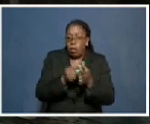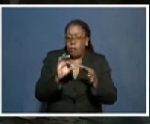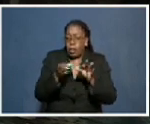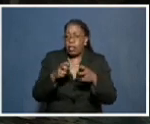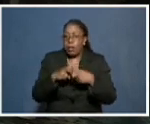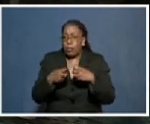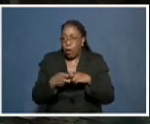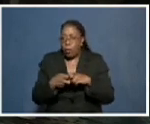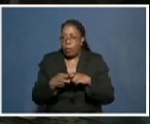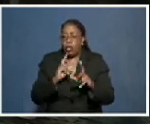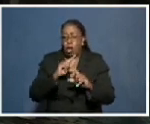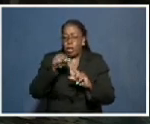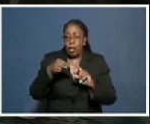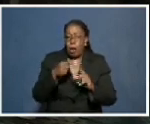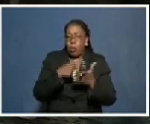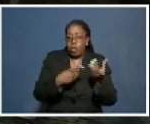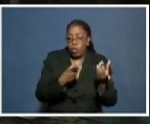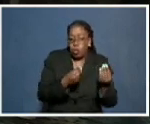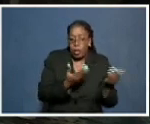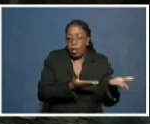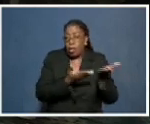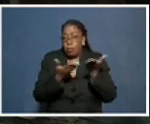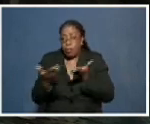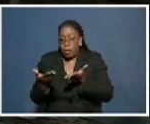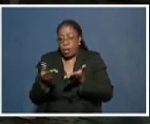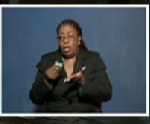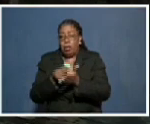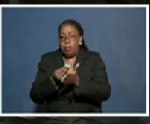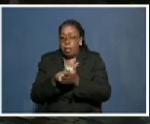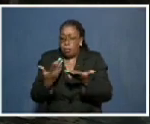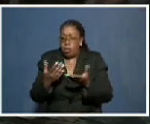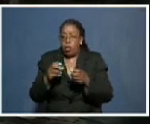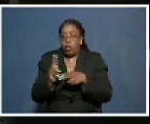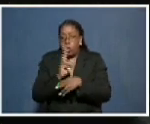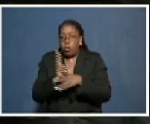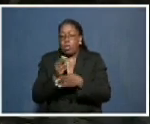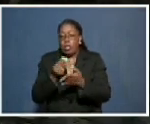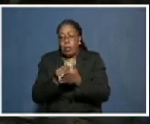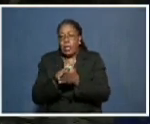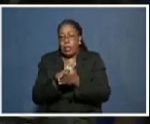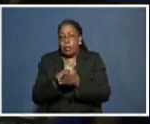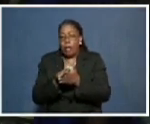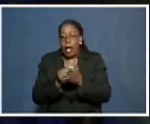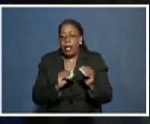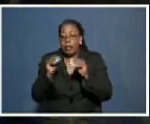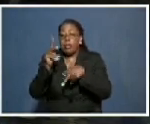about what you're doing, you're telling everybody about all the money you're bringing in. Well, why didn't you fix that? And why didn't you move people into a